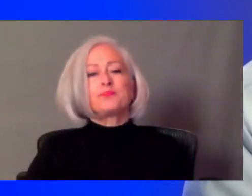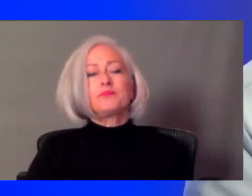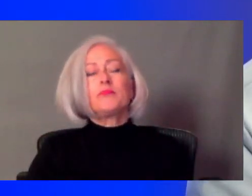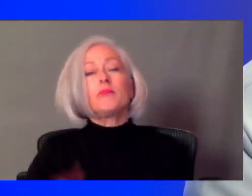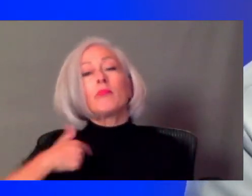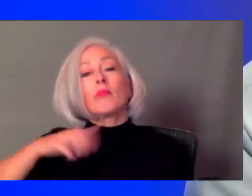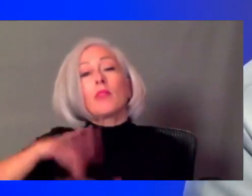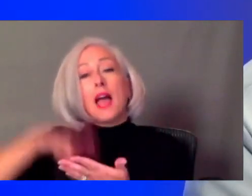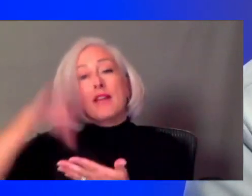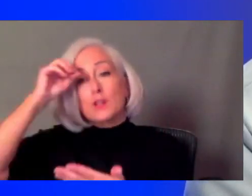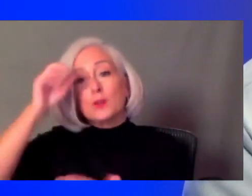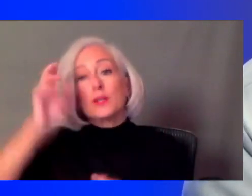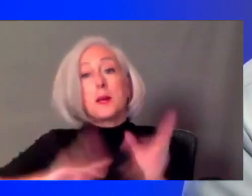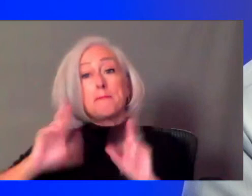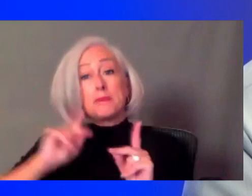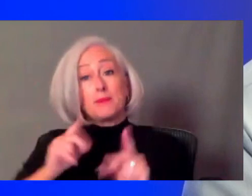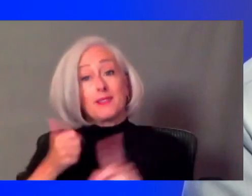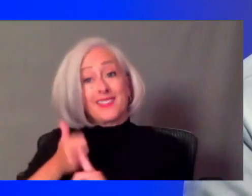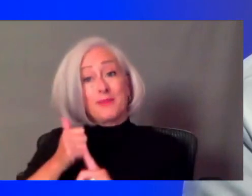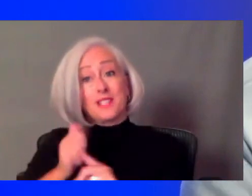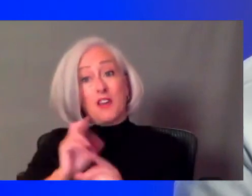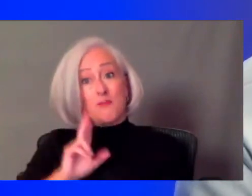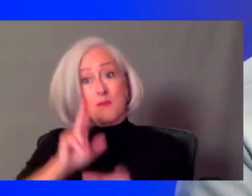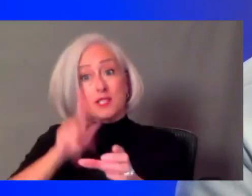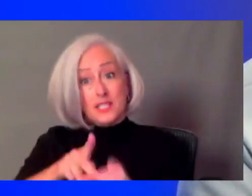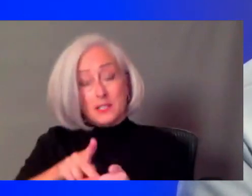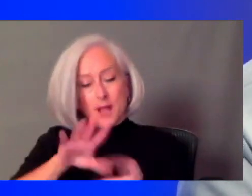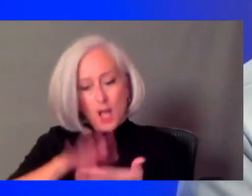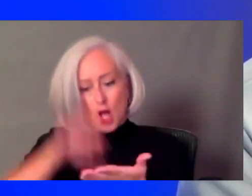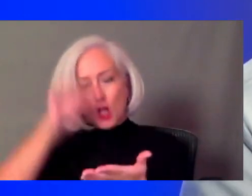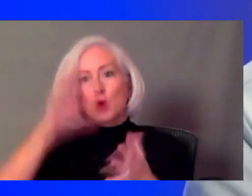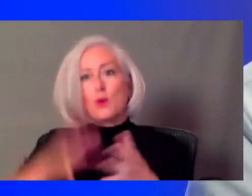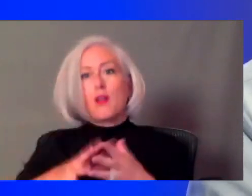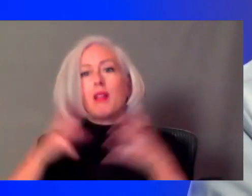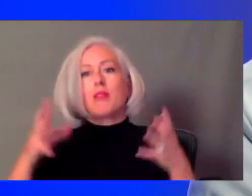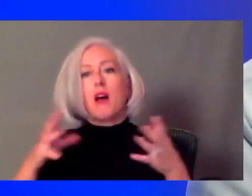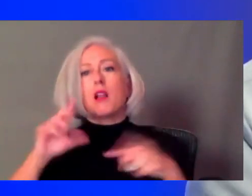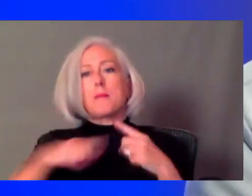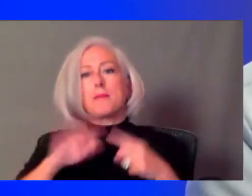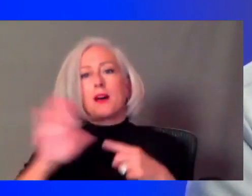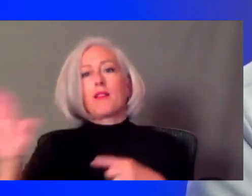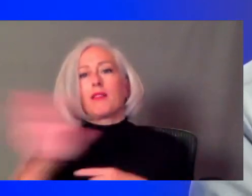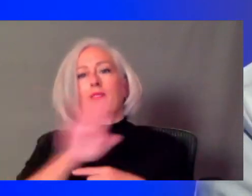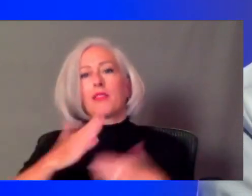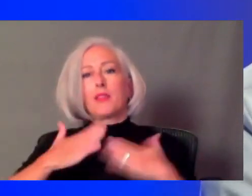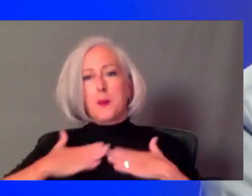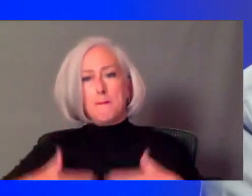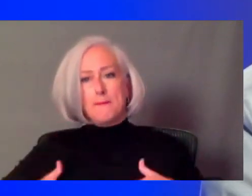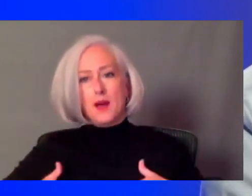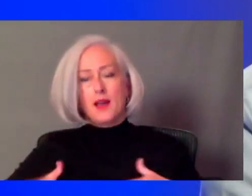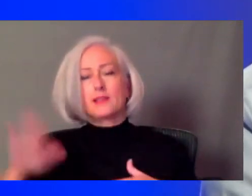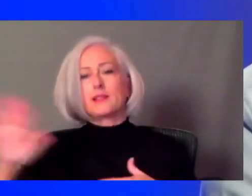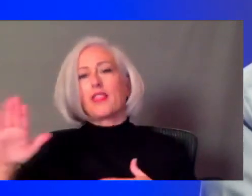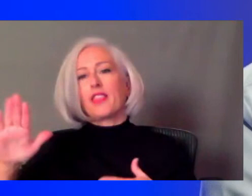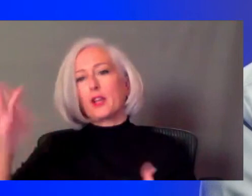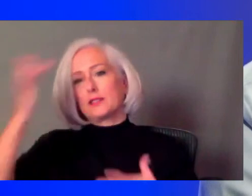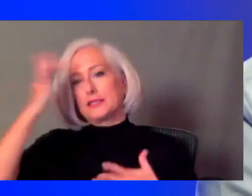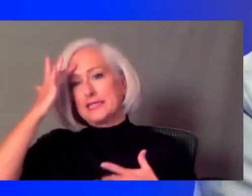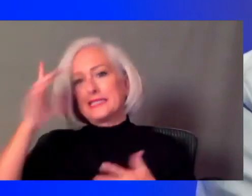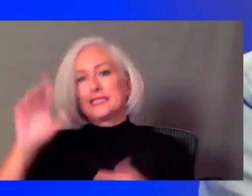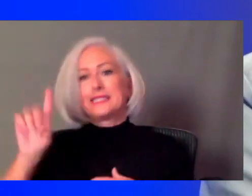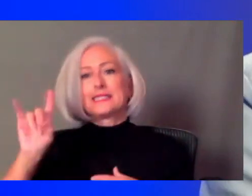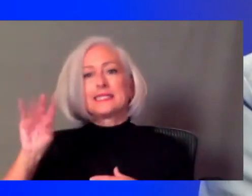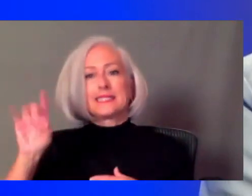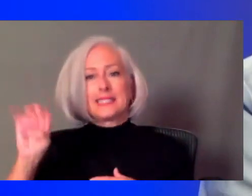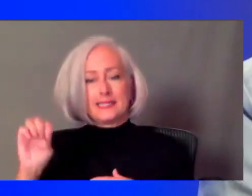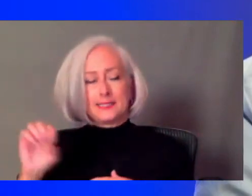you get return on your money. Even if as I tell them, a lot of our studies, you may get placebo just by the luck of the